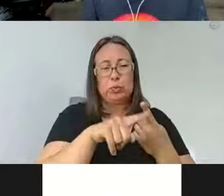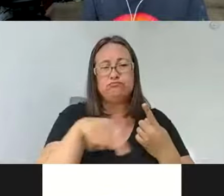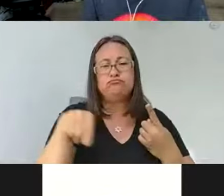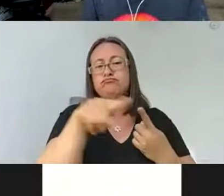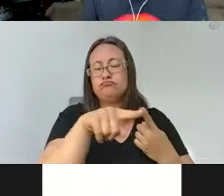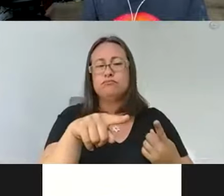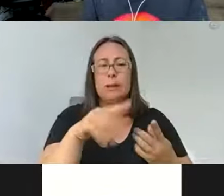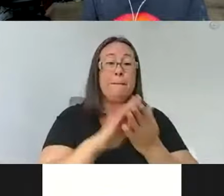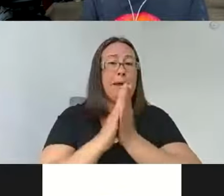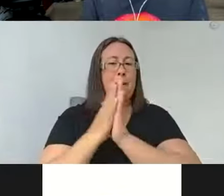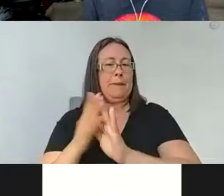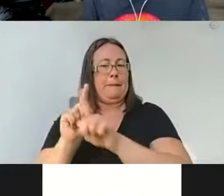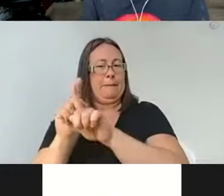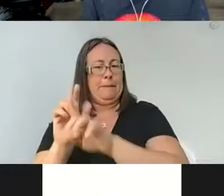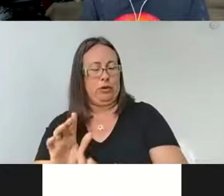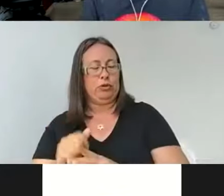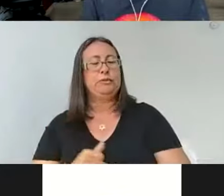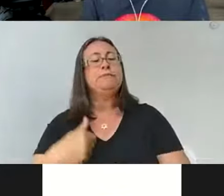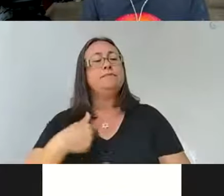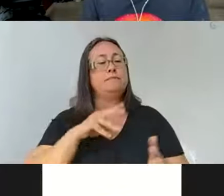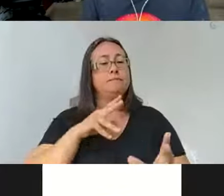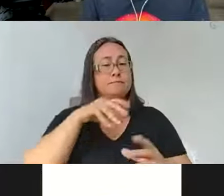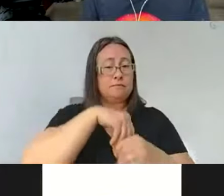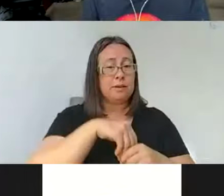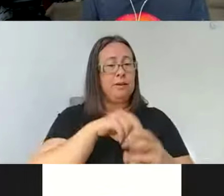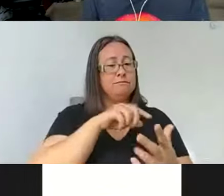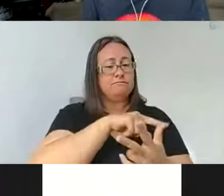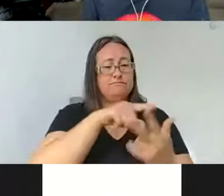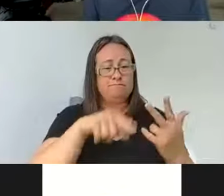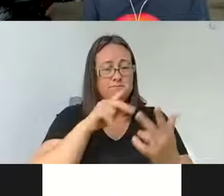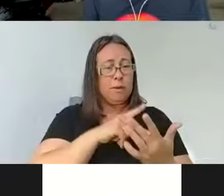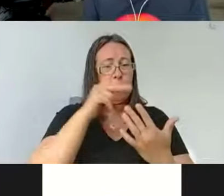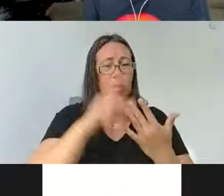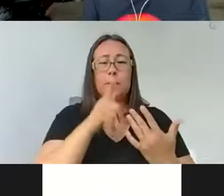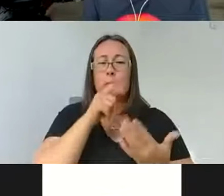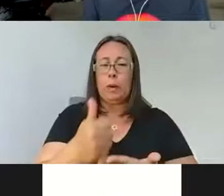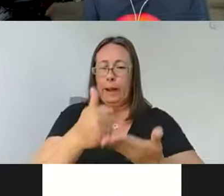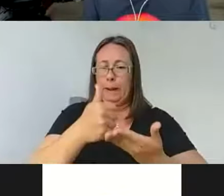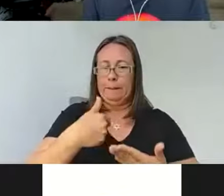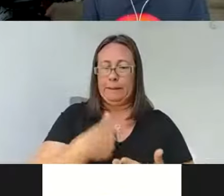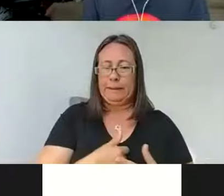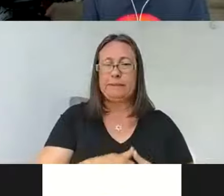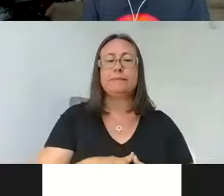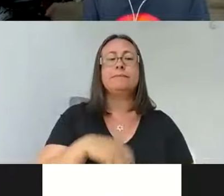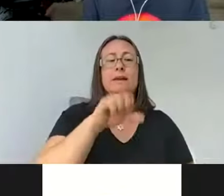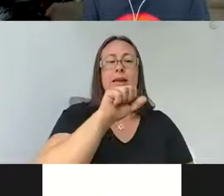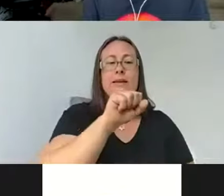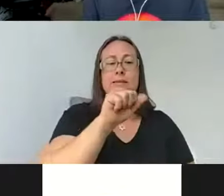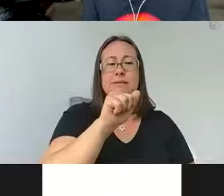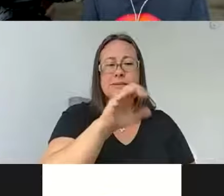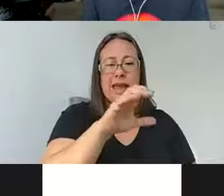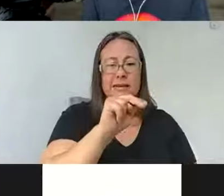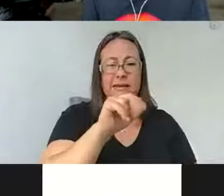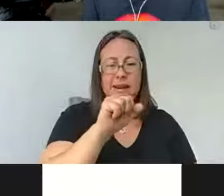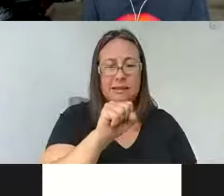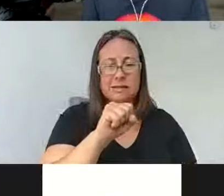a mentor. So I'm a part of a couple of the same programs that helped me out. So the SACNAS program,